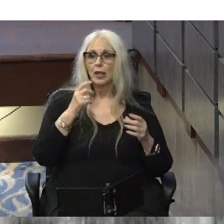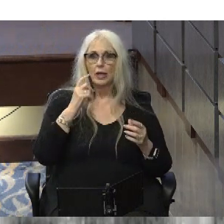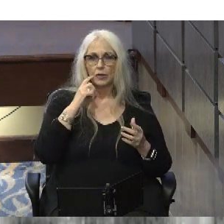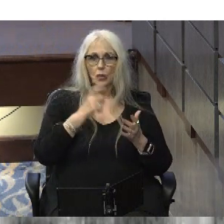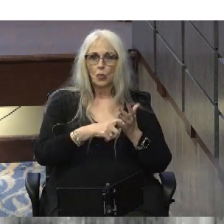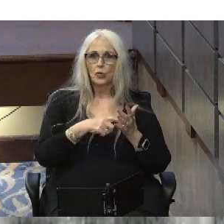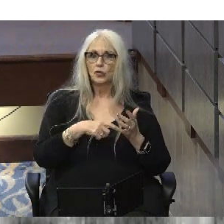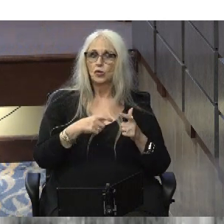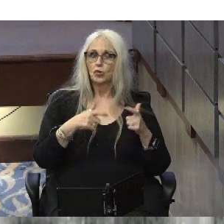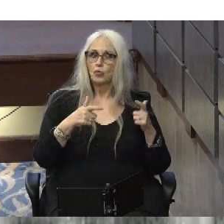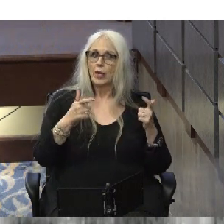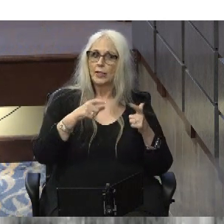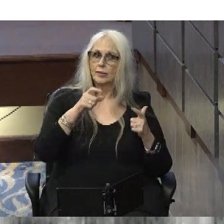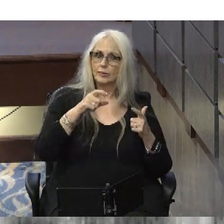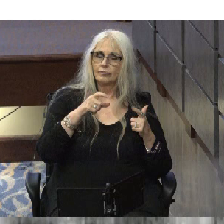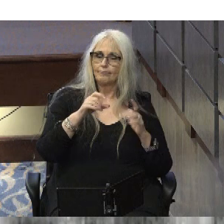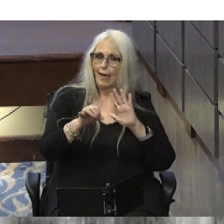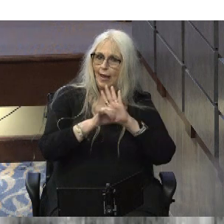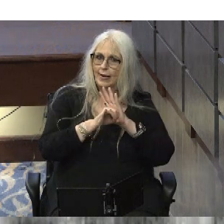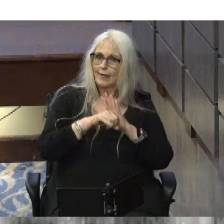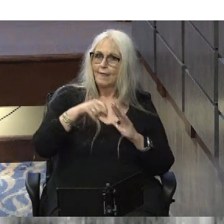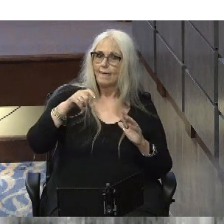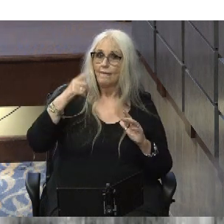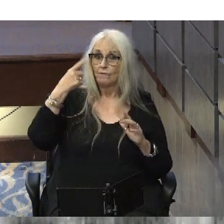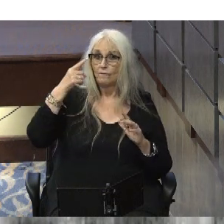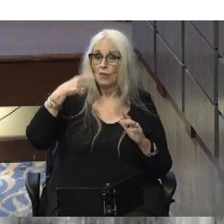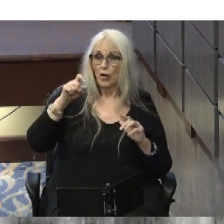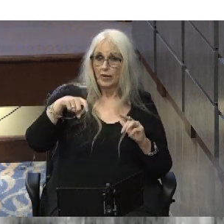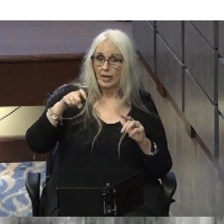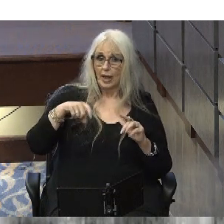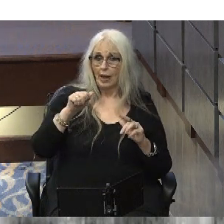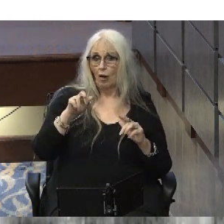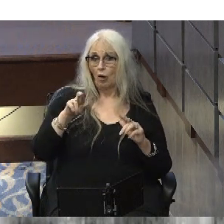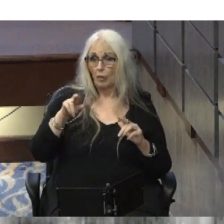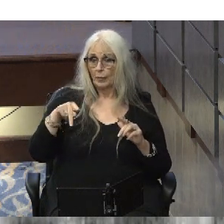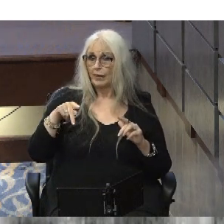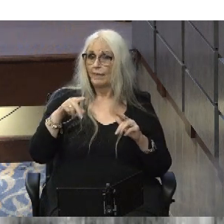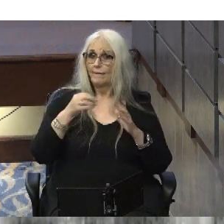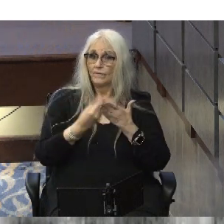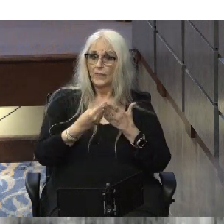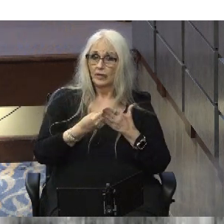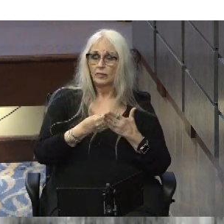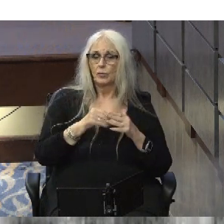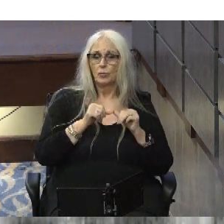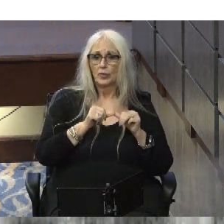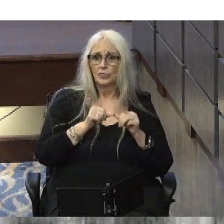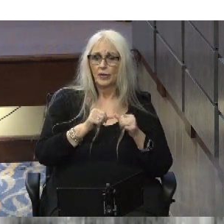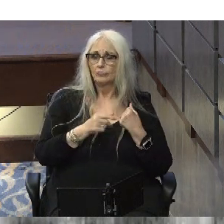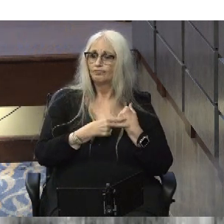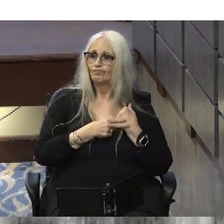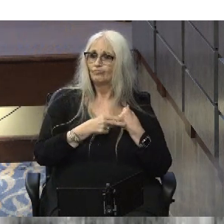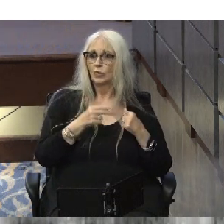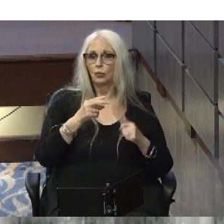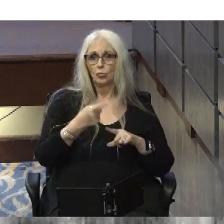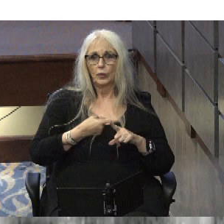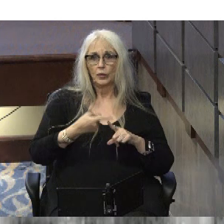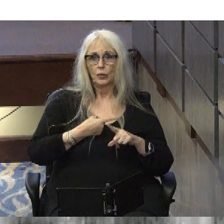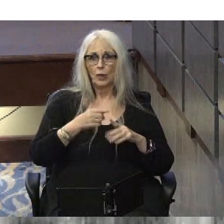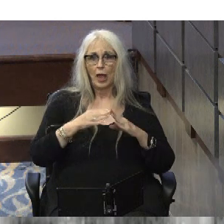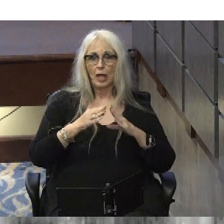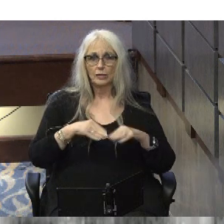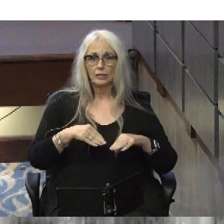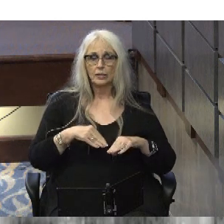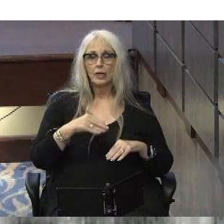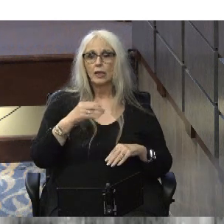greatest area of need identified for home ARP funds is the production and preservation of new affordable rental housing, and